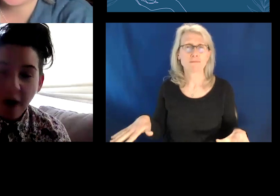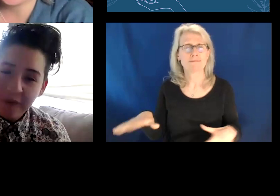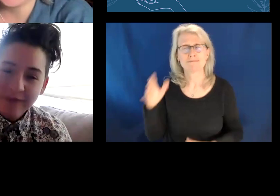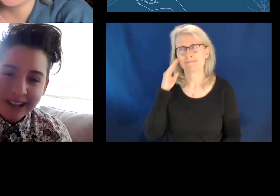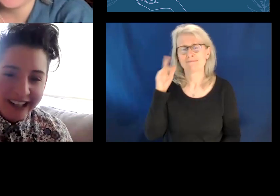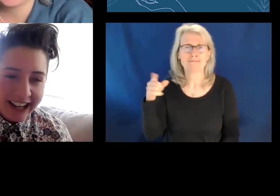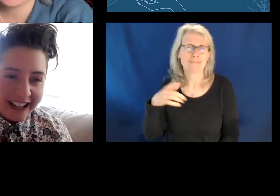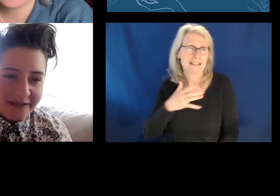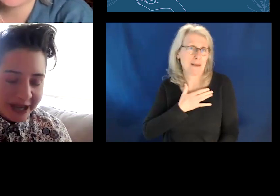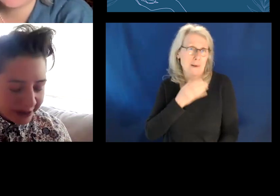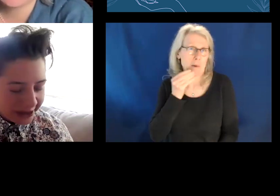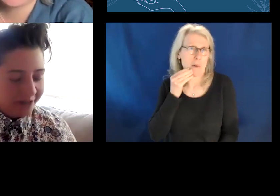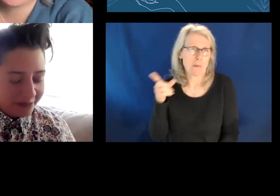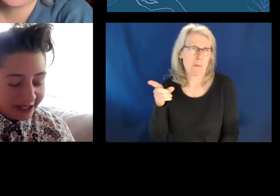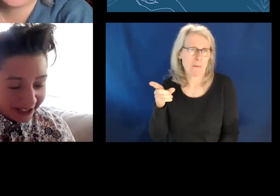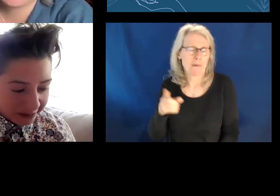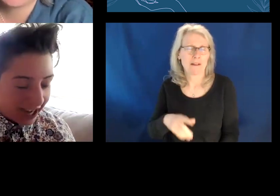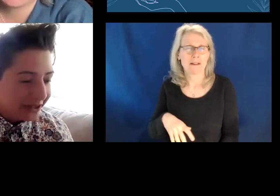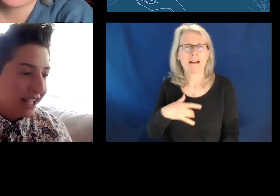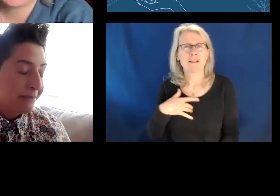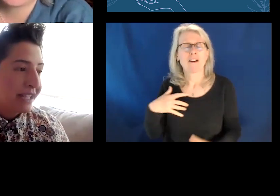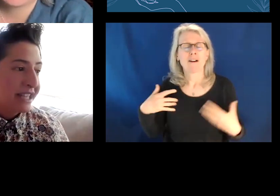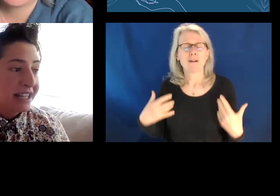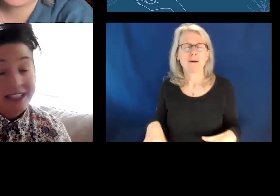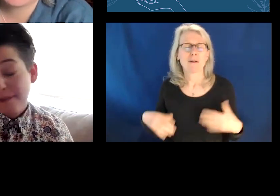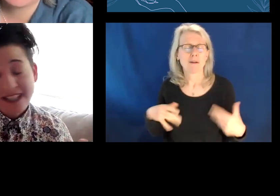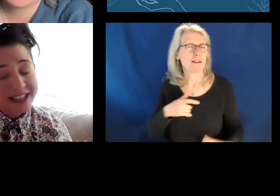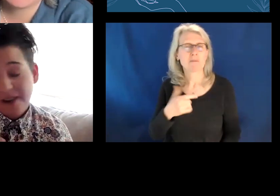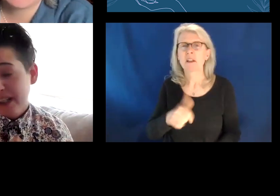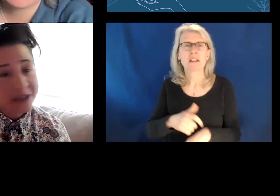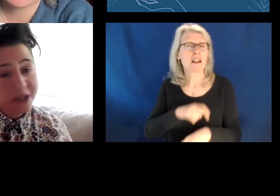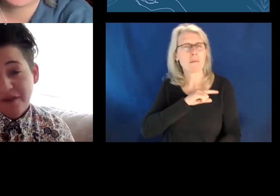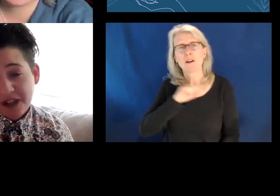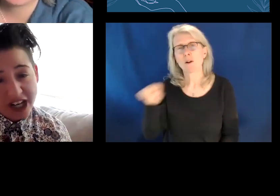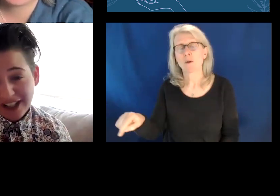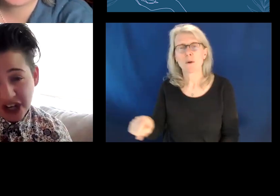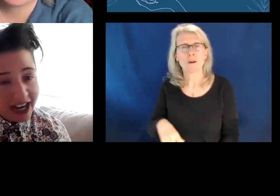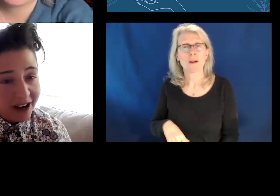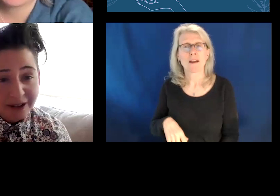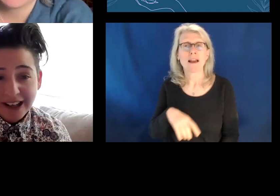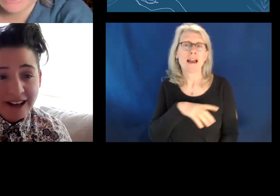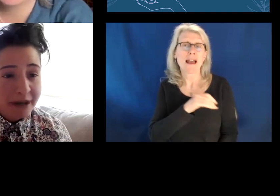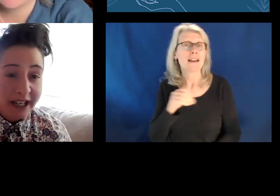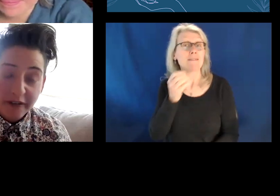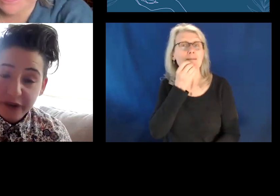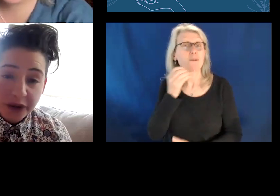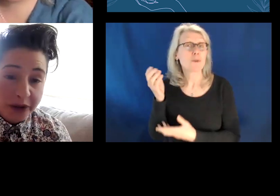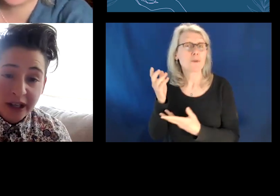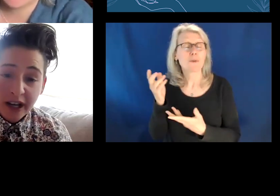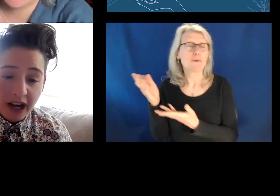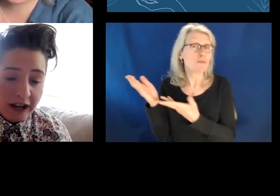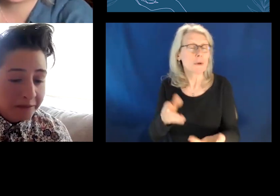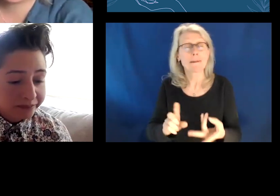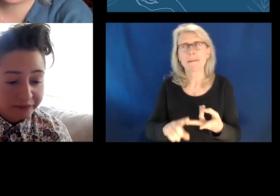feeling home, to be able to kind of breathe and go back to that space. And in spaces, I really do love the check-in, check-out, bringing